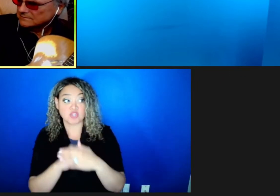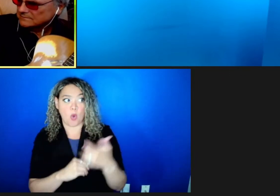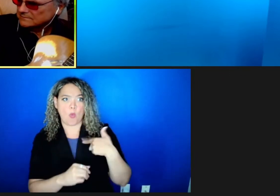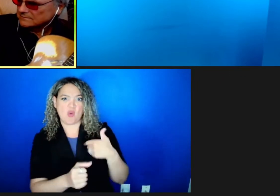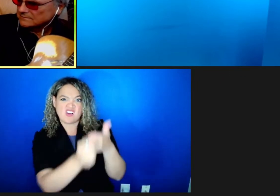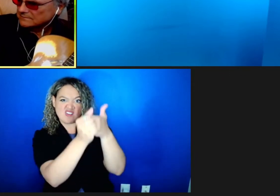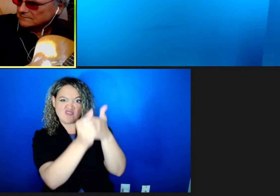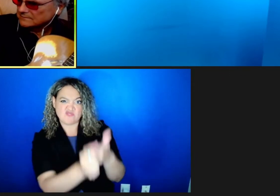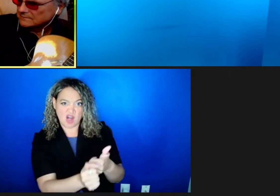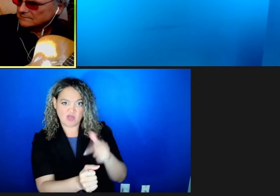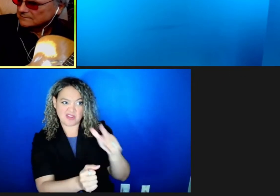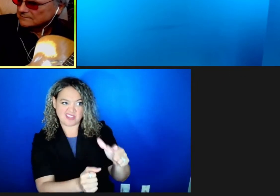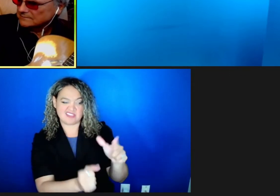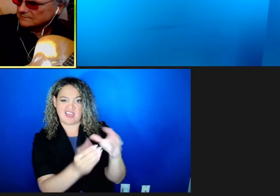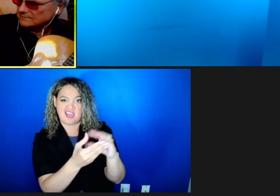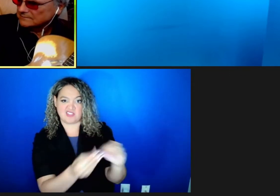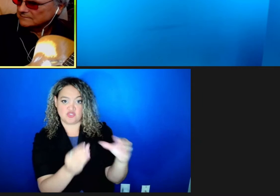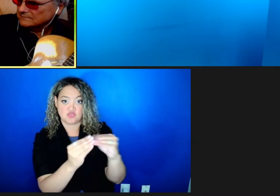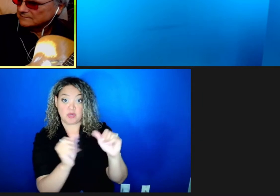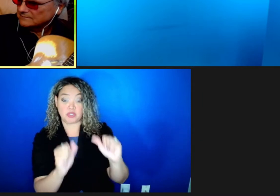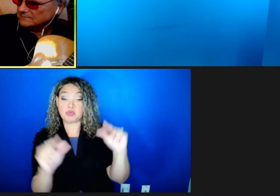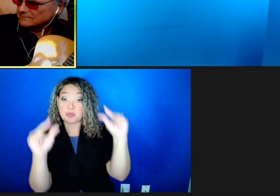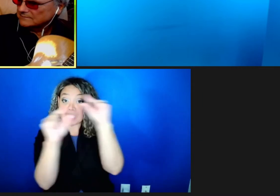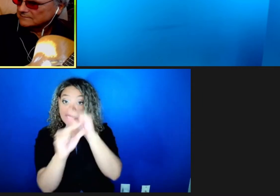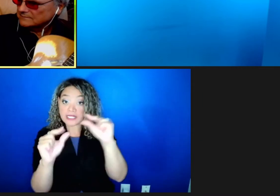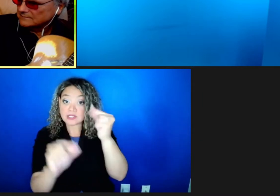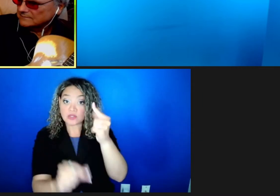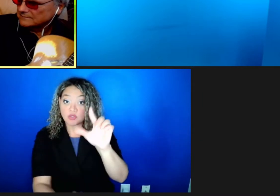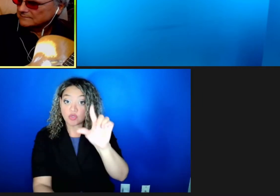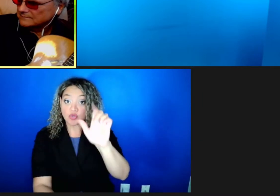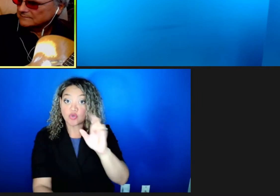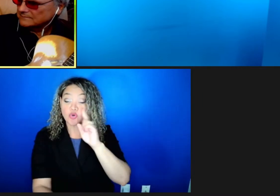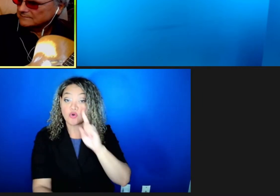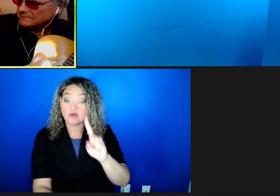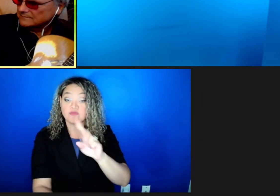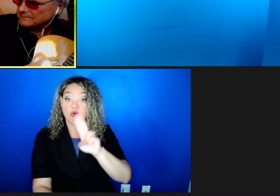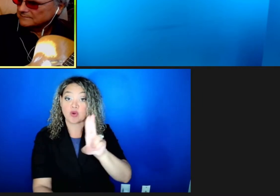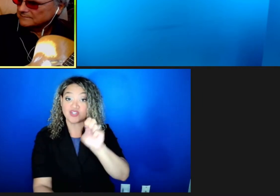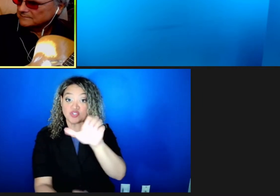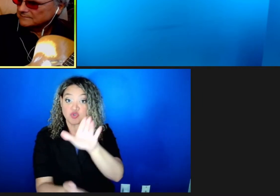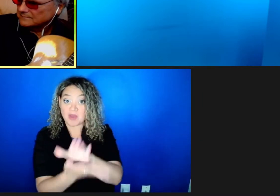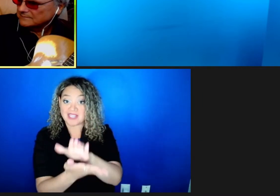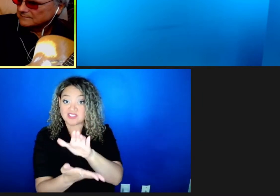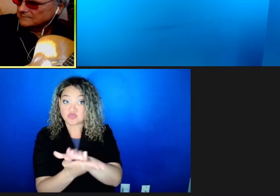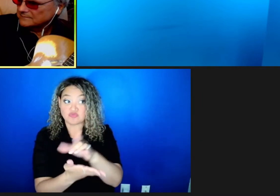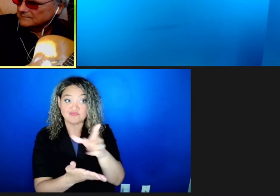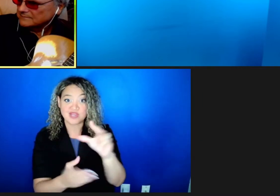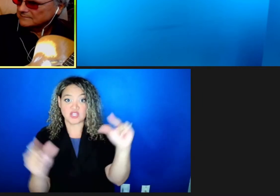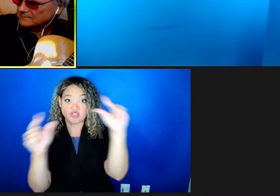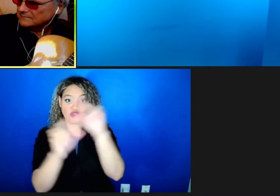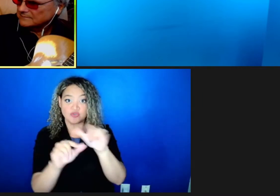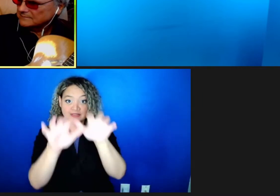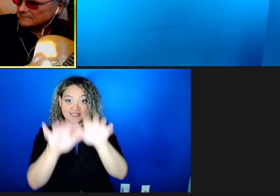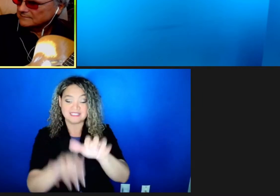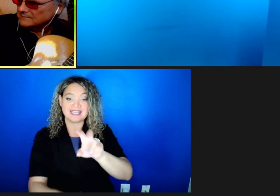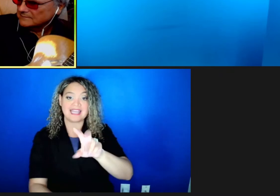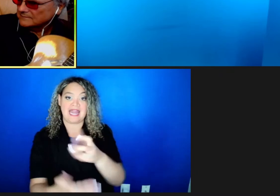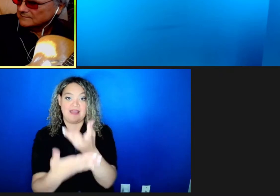And you can just Google for the United States schools, if you just Google Vanished.